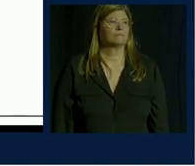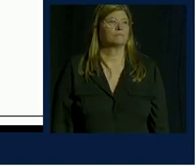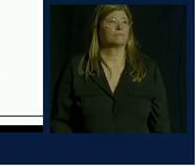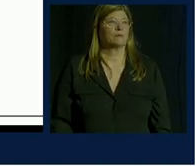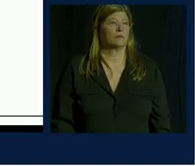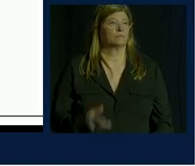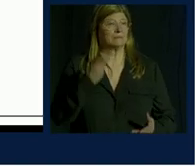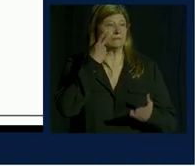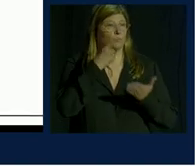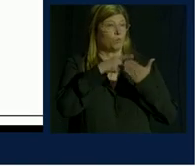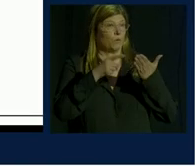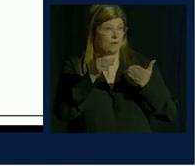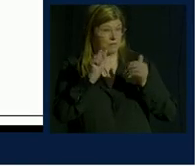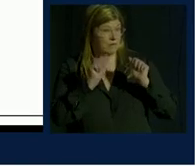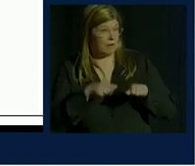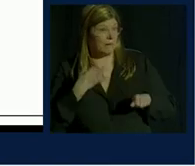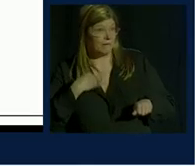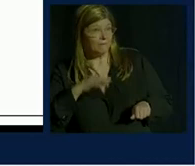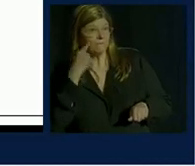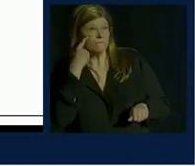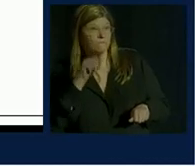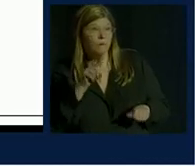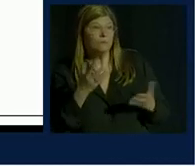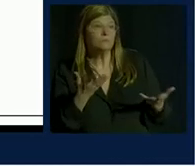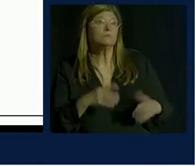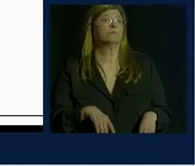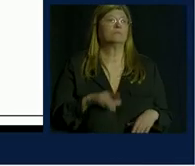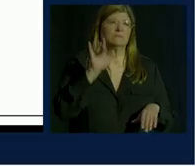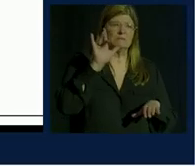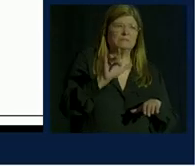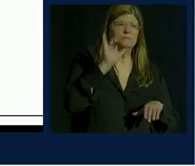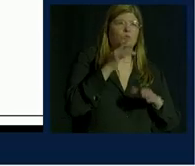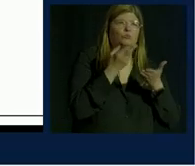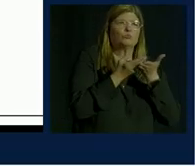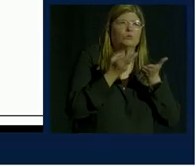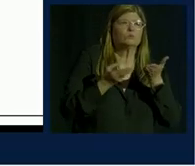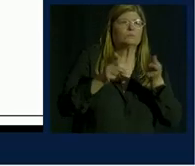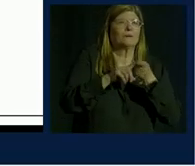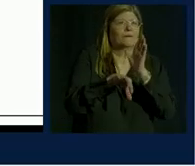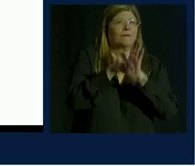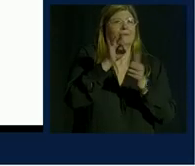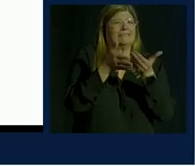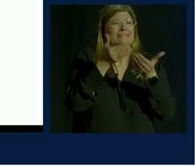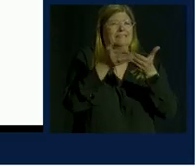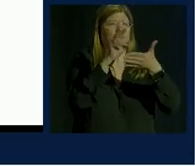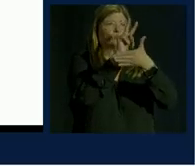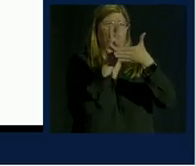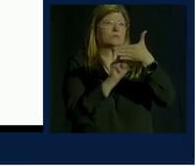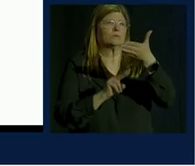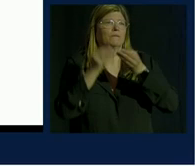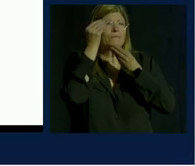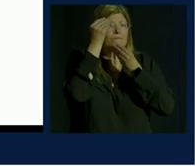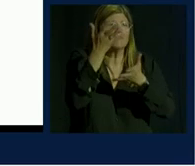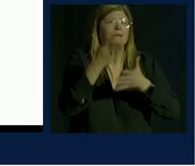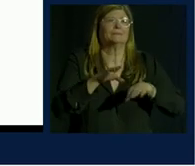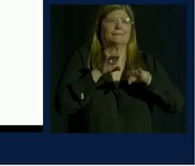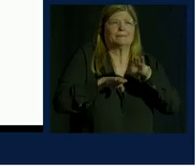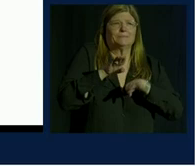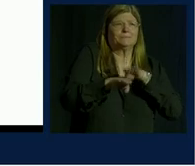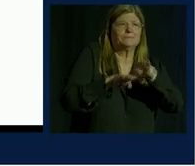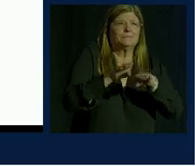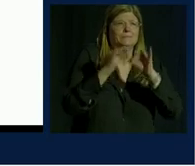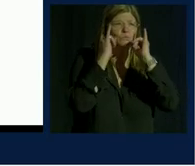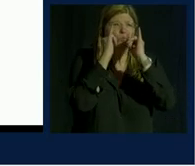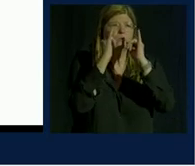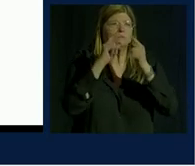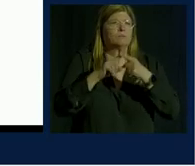and see what you may be eligible for. Click into a resource to find easy-to-read information, step-by-step instructions to apply,